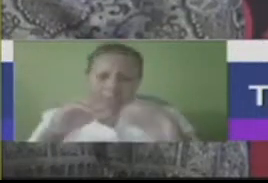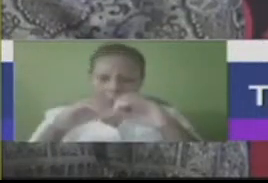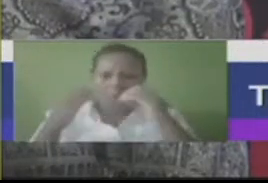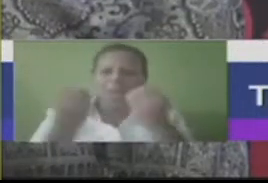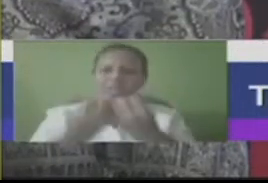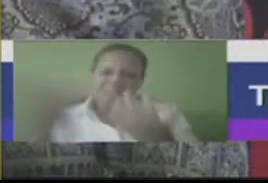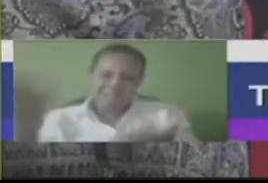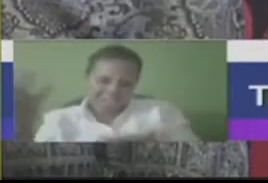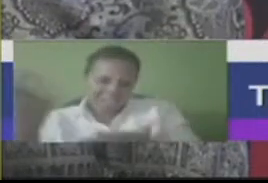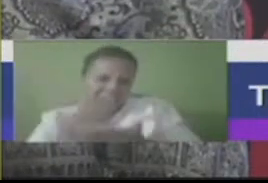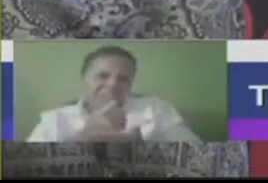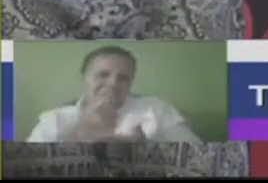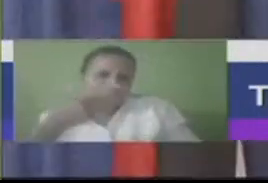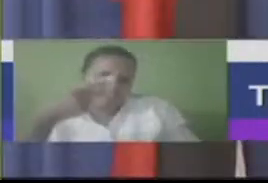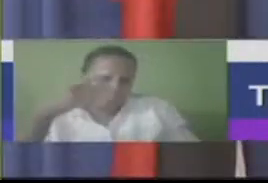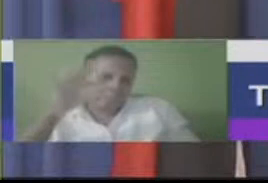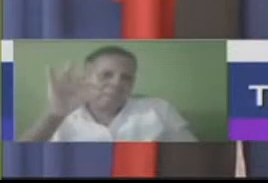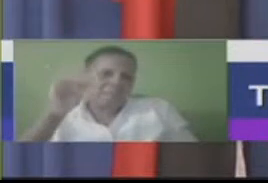from an affiliate?